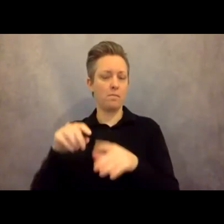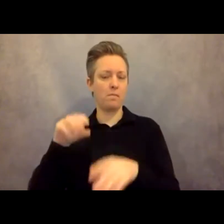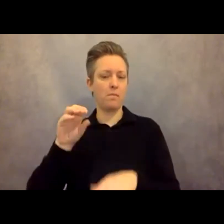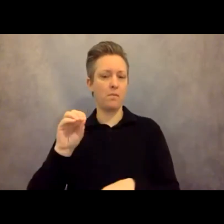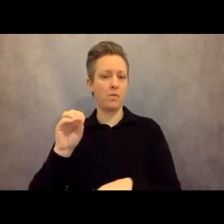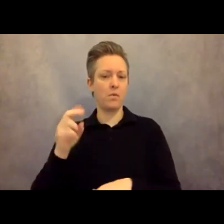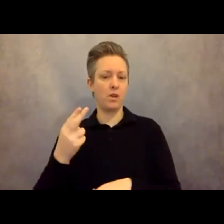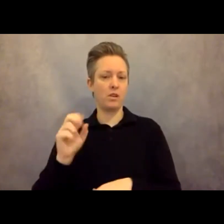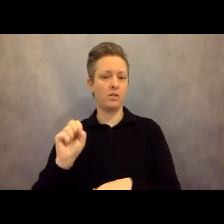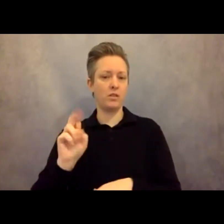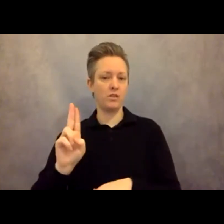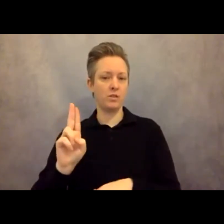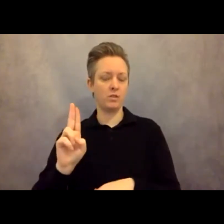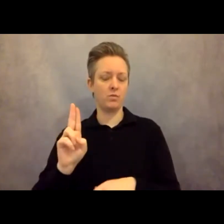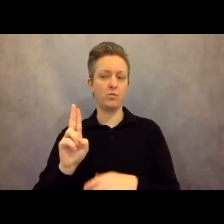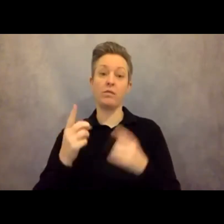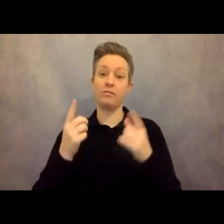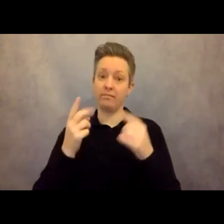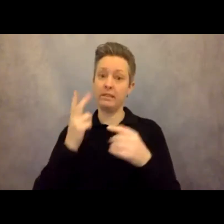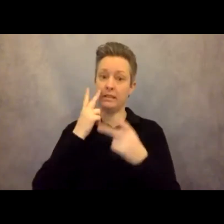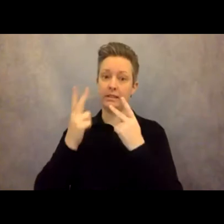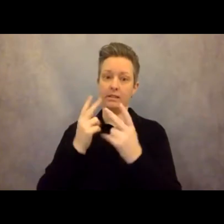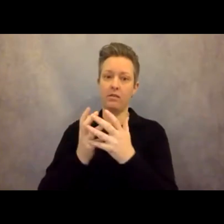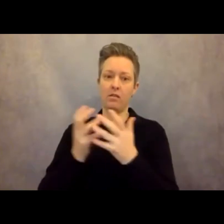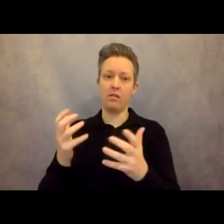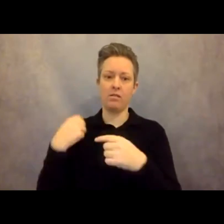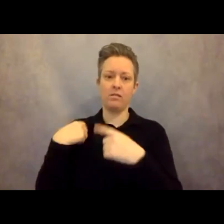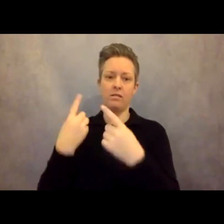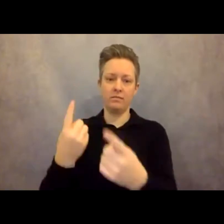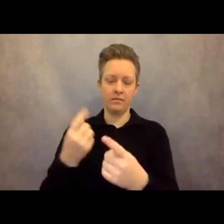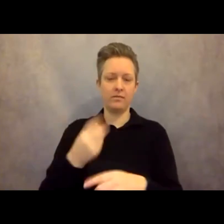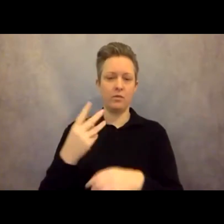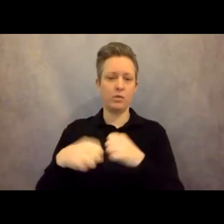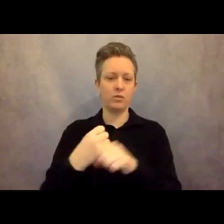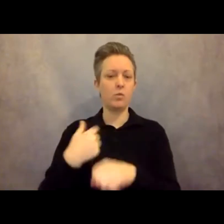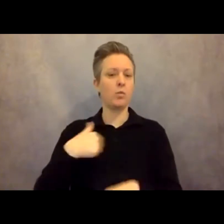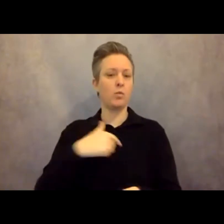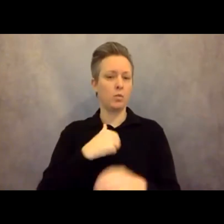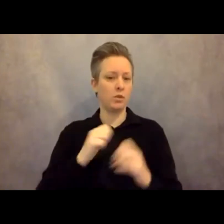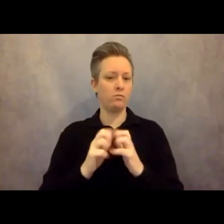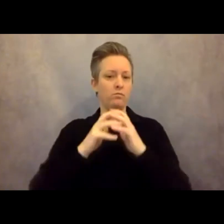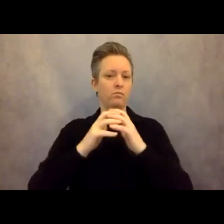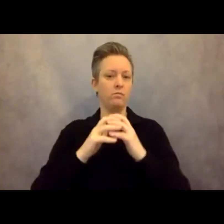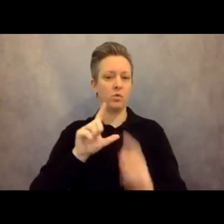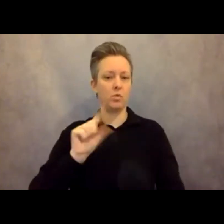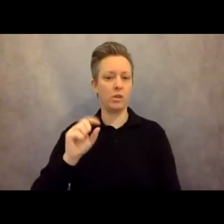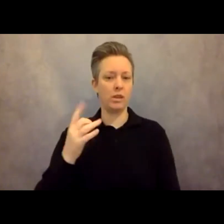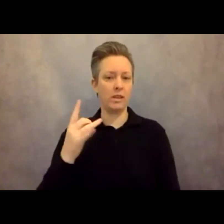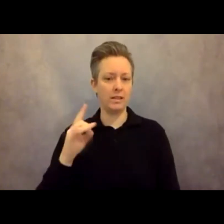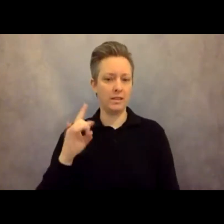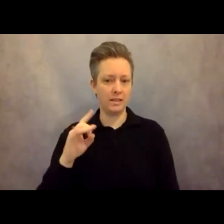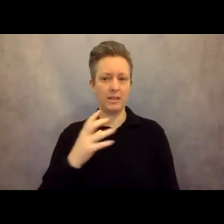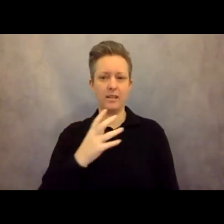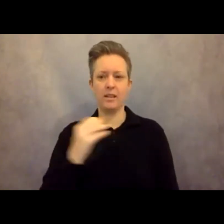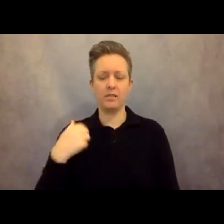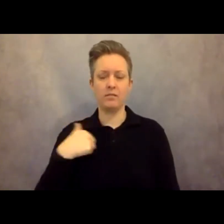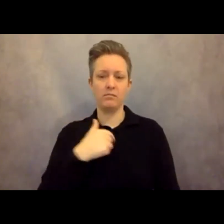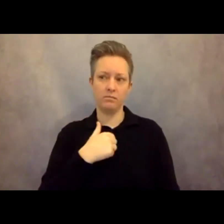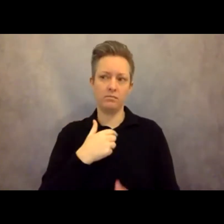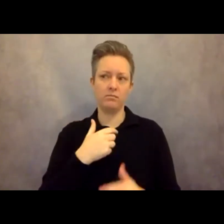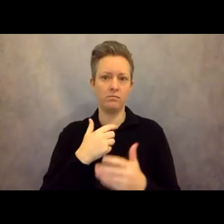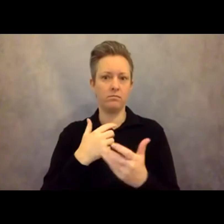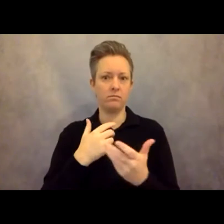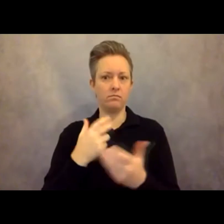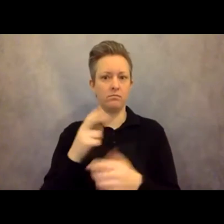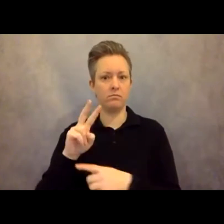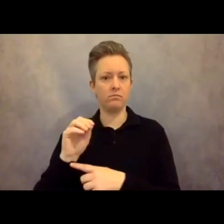of years. Specifically, we started in 2018 and we're VOCA funded. Our focus, our scope